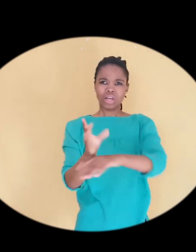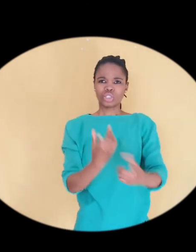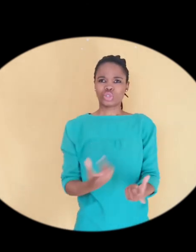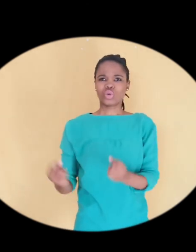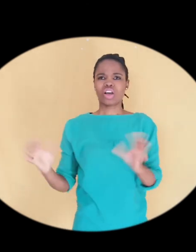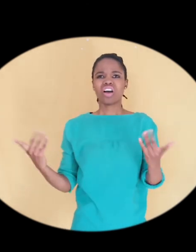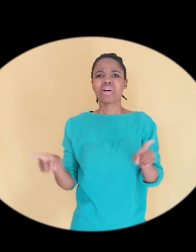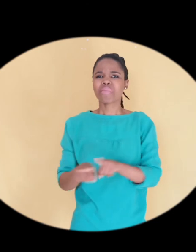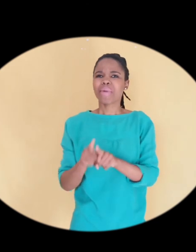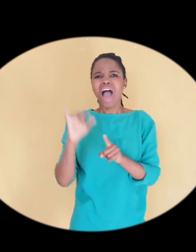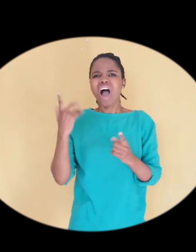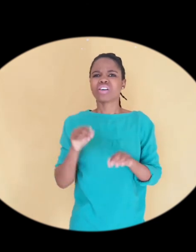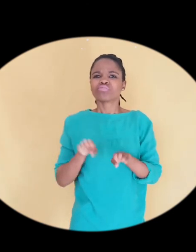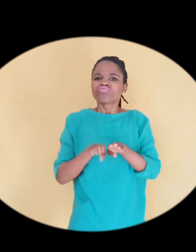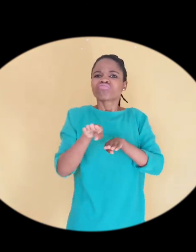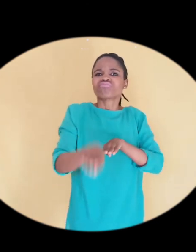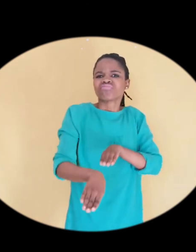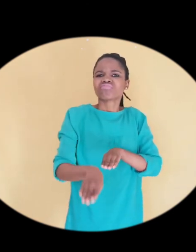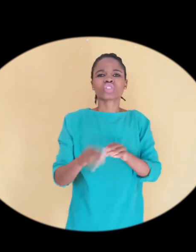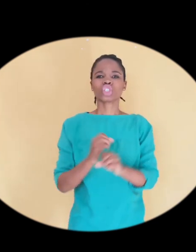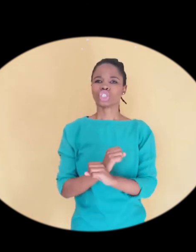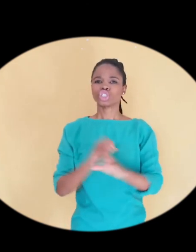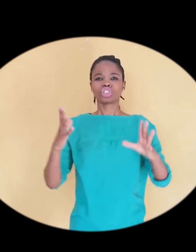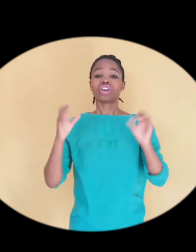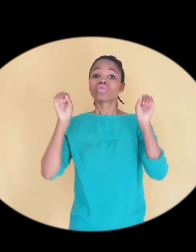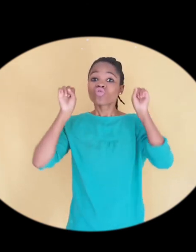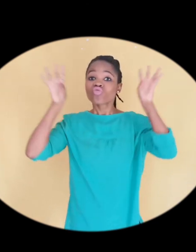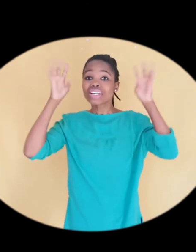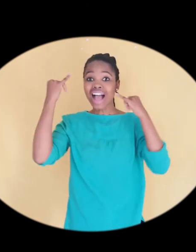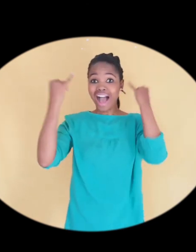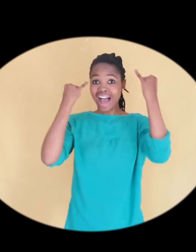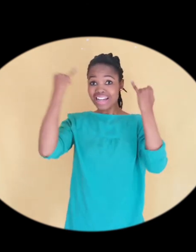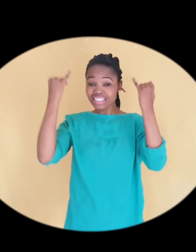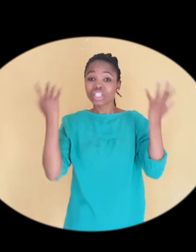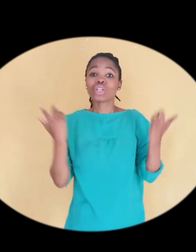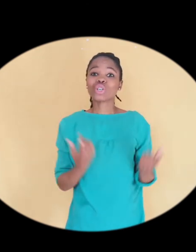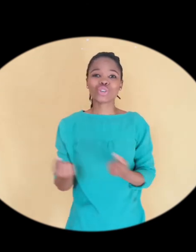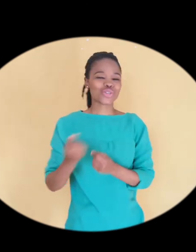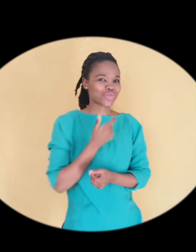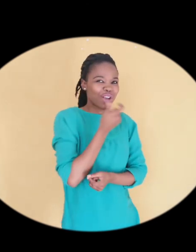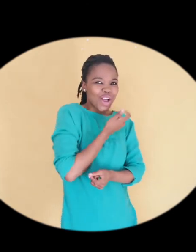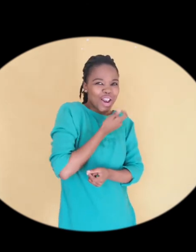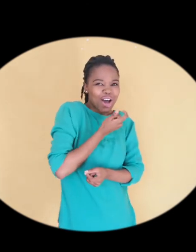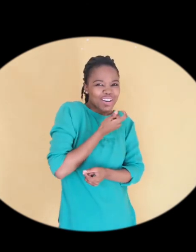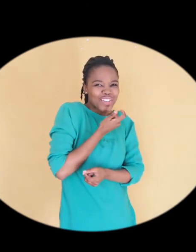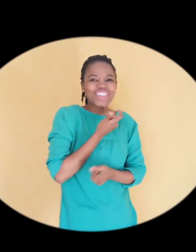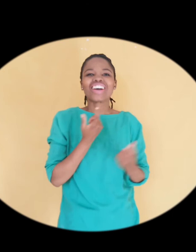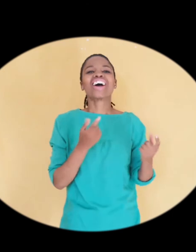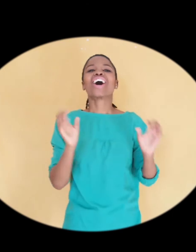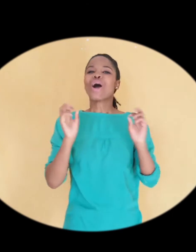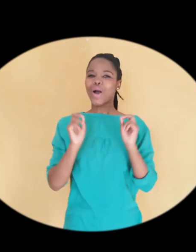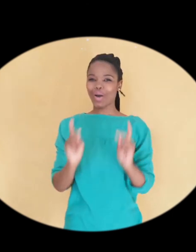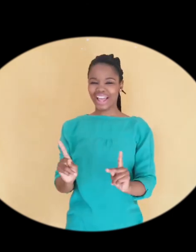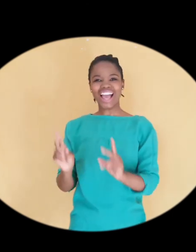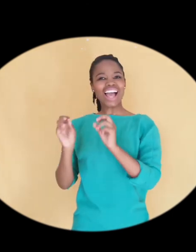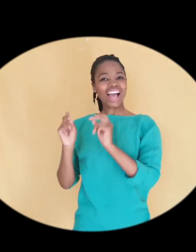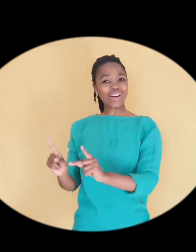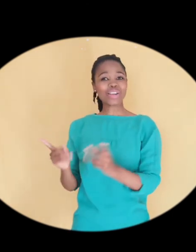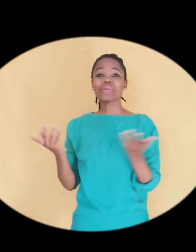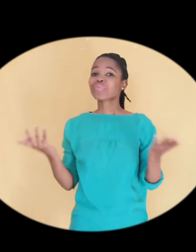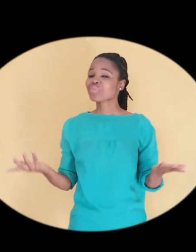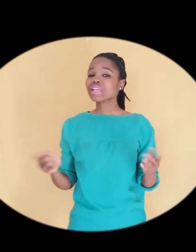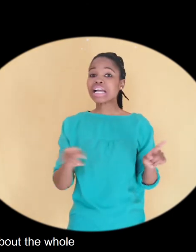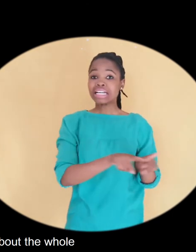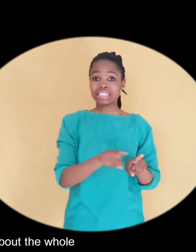or just into the writing space? Like, what kind of, like, creatively, what advice do you give? Okay.